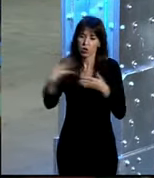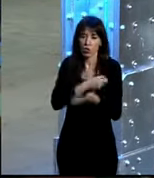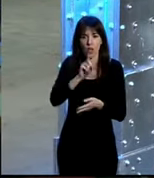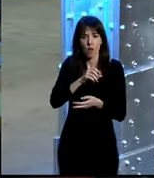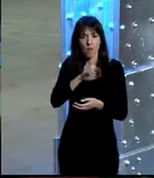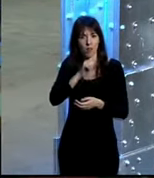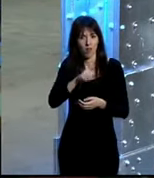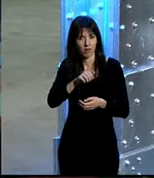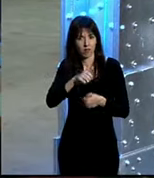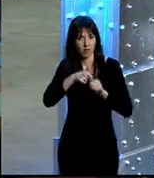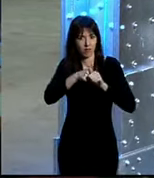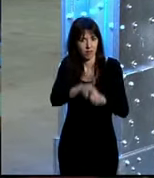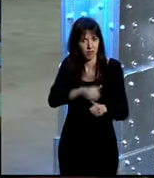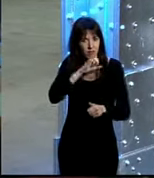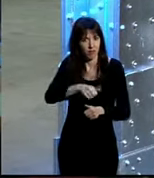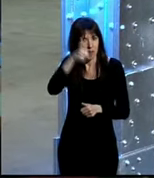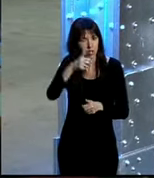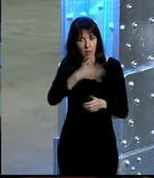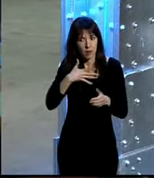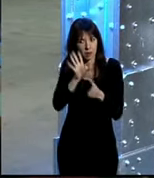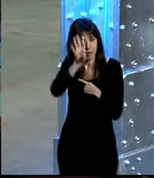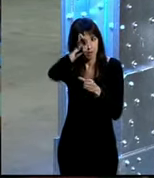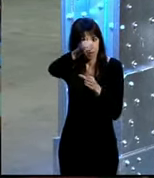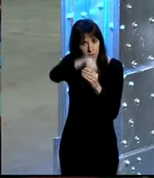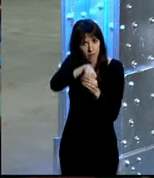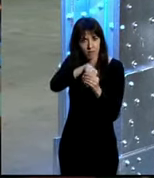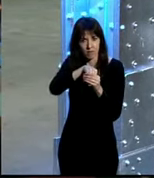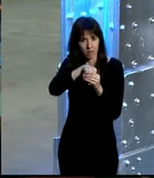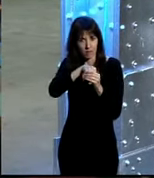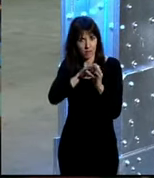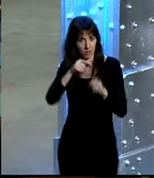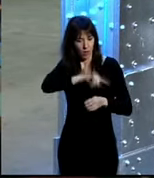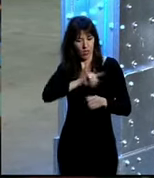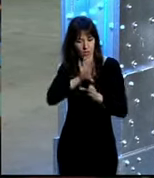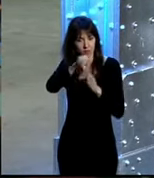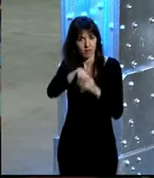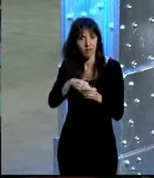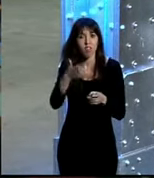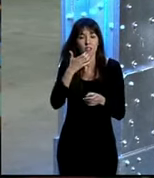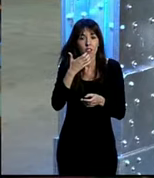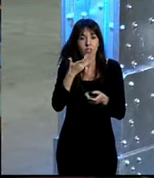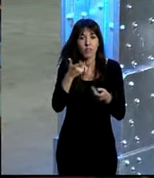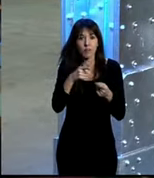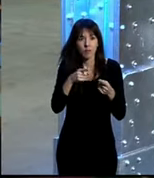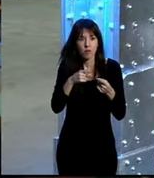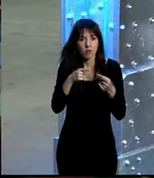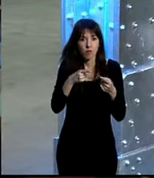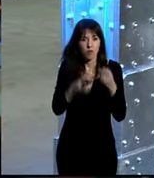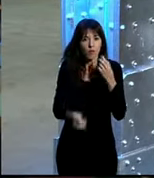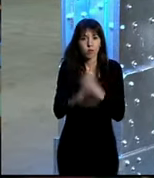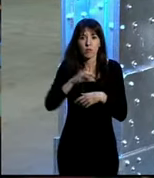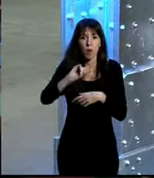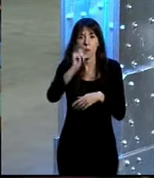everybody probably, but those who really like the content, they want to be part of the story itself. Ya se ha creado